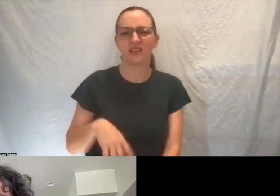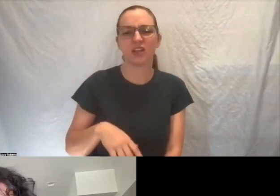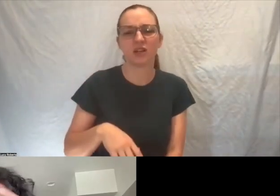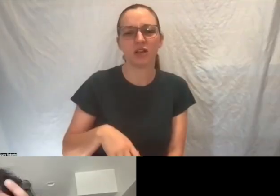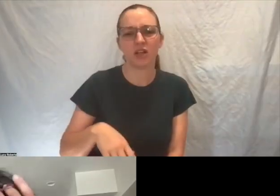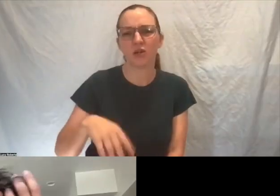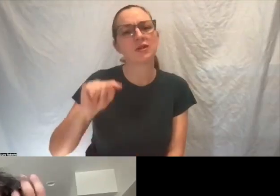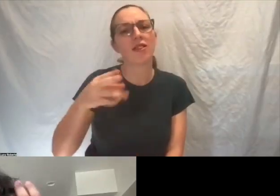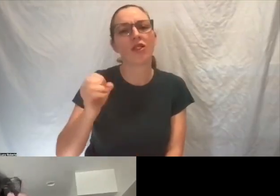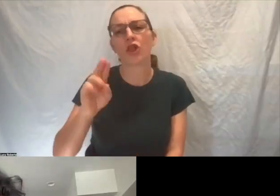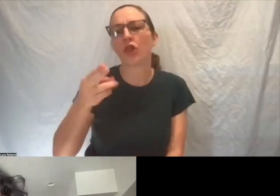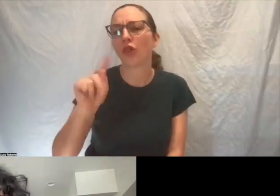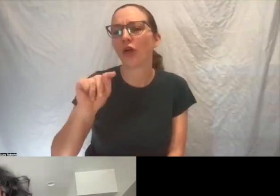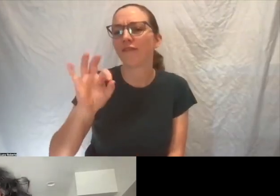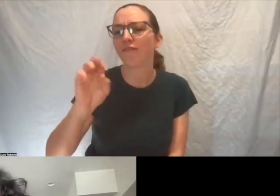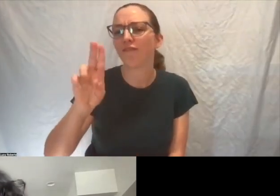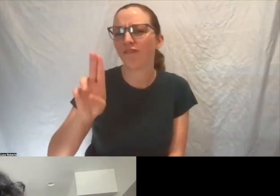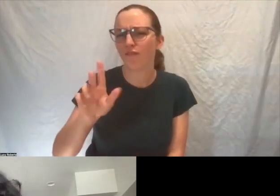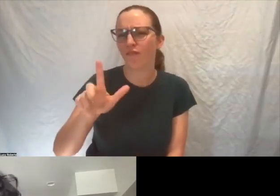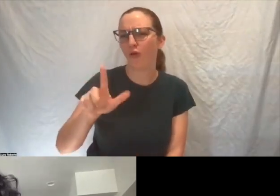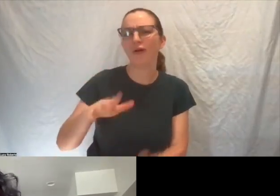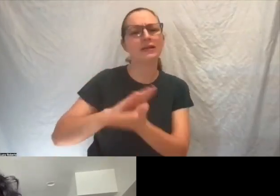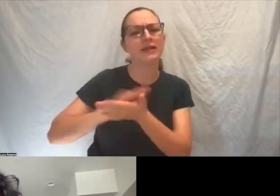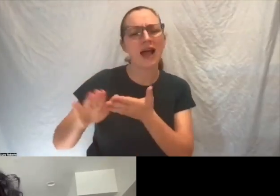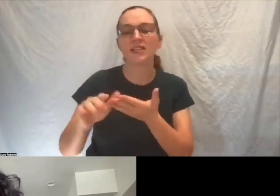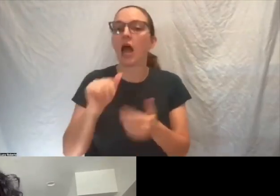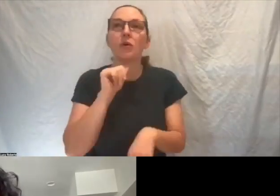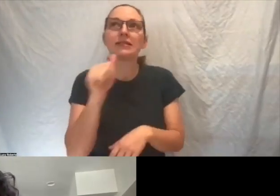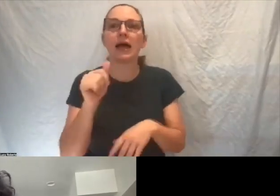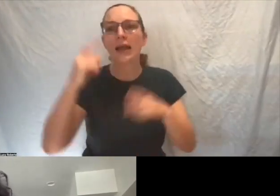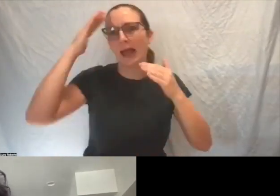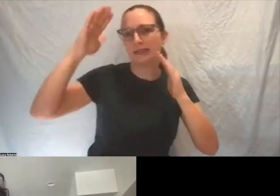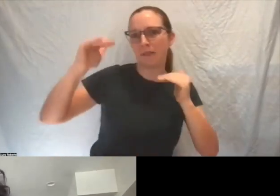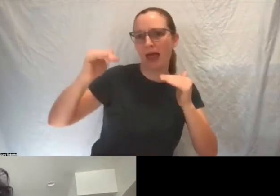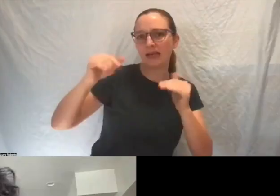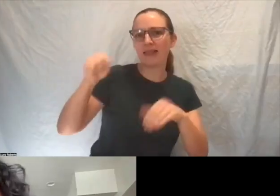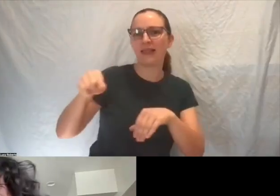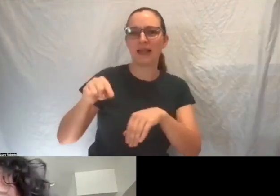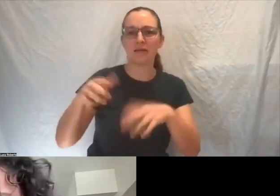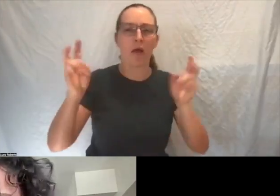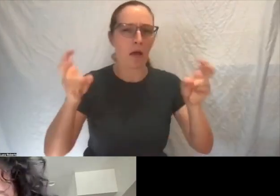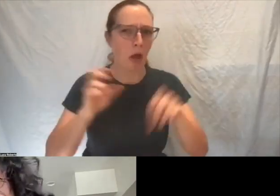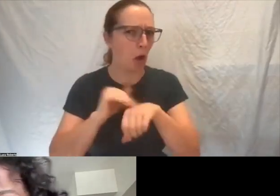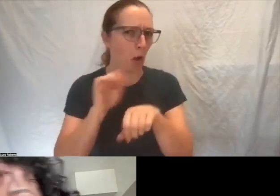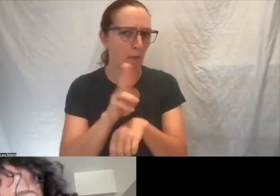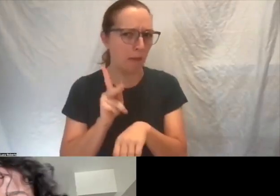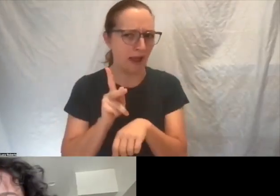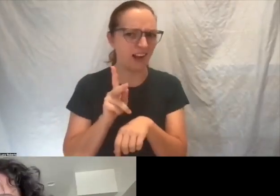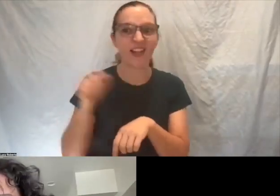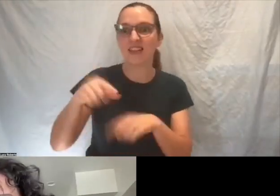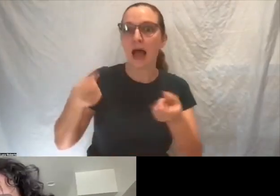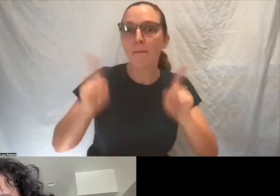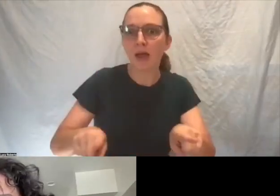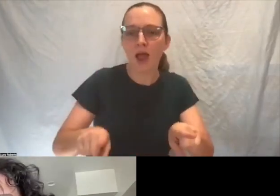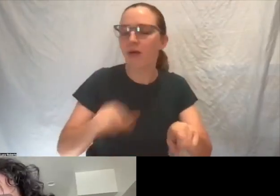no idea. I was not expecting the alleged callback to go that way.